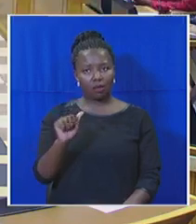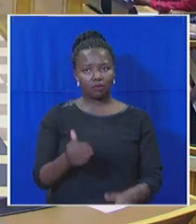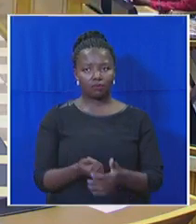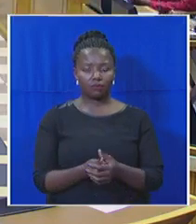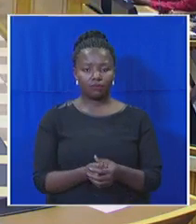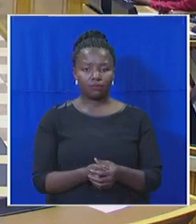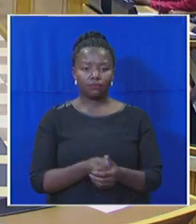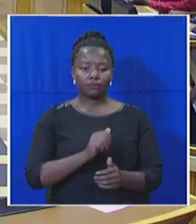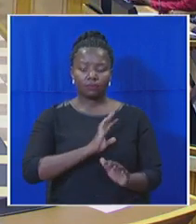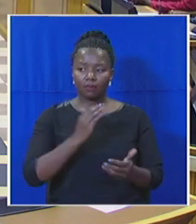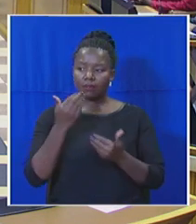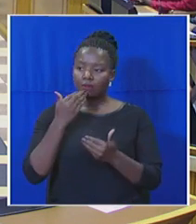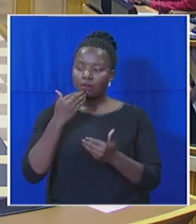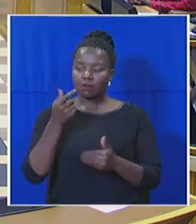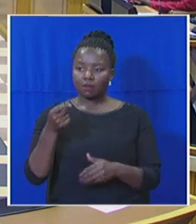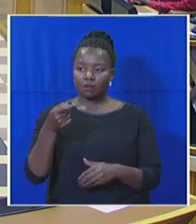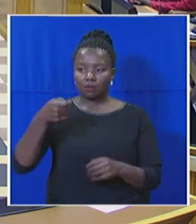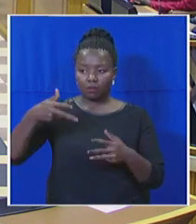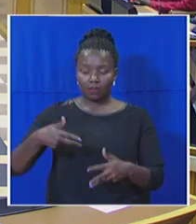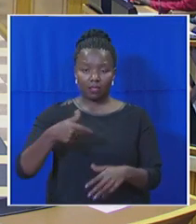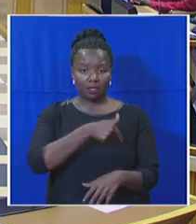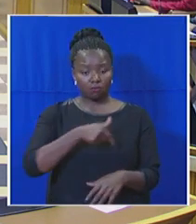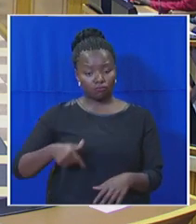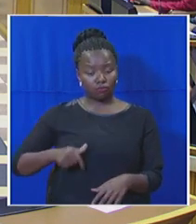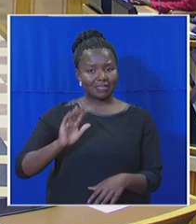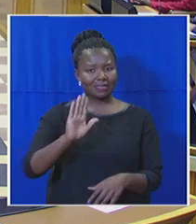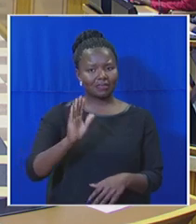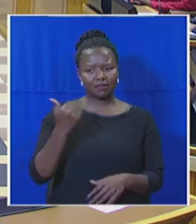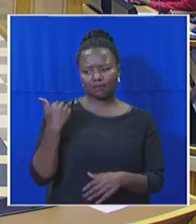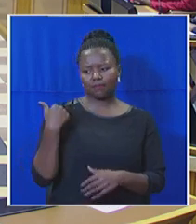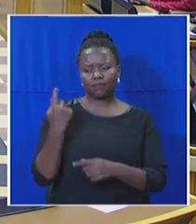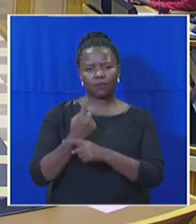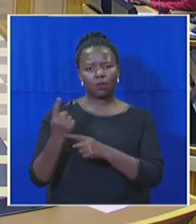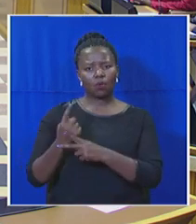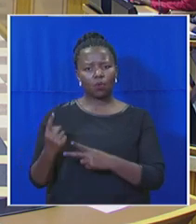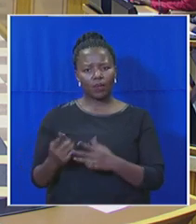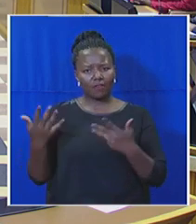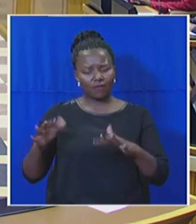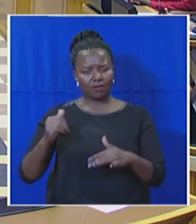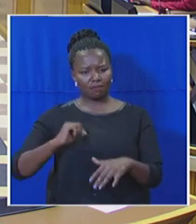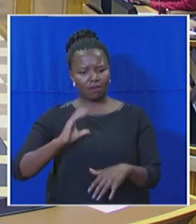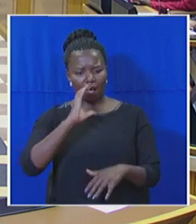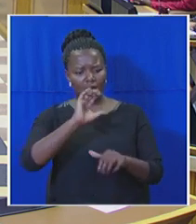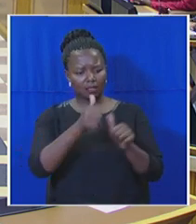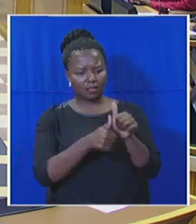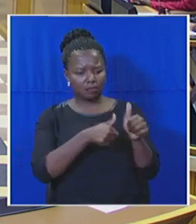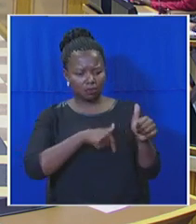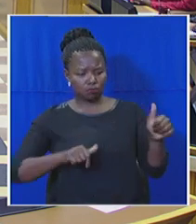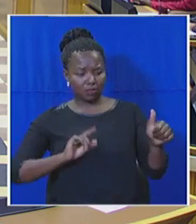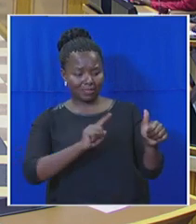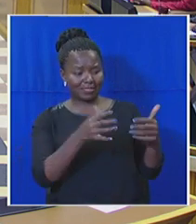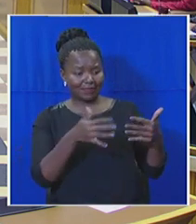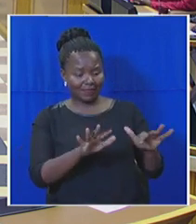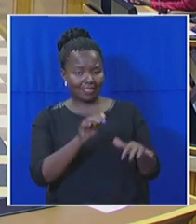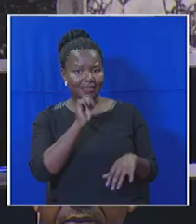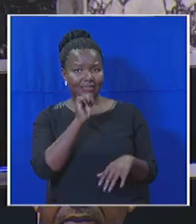Thank you very much, Honorable Speaker. Mr. President, a few weeks ago, I asked the Deputy President the question I'm about to ask, and